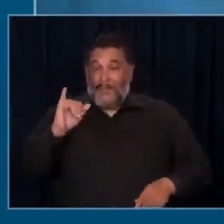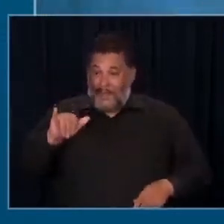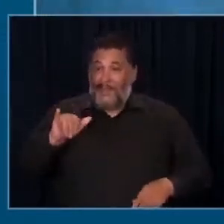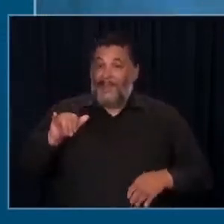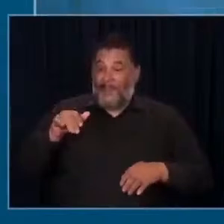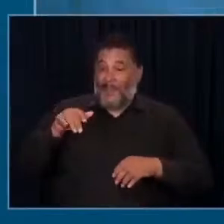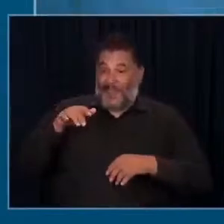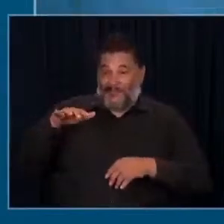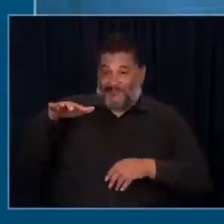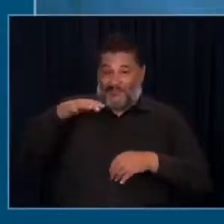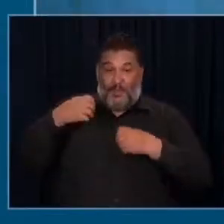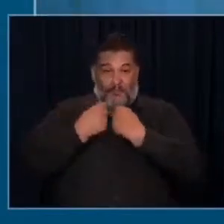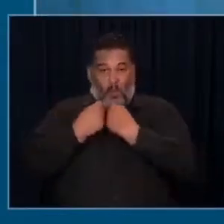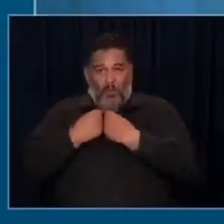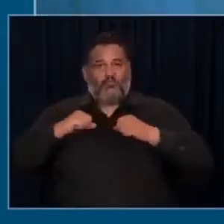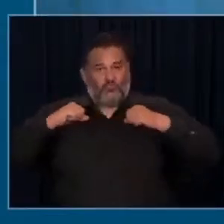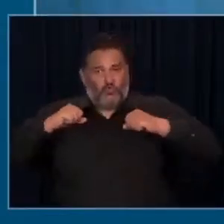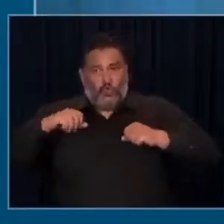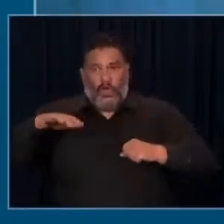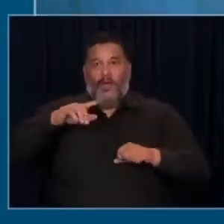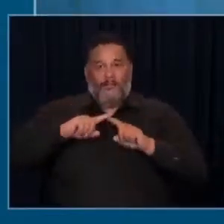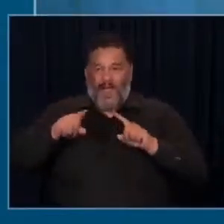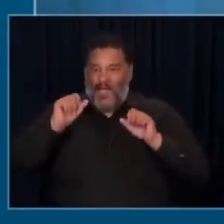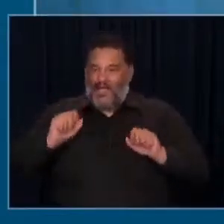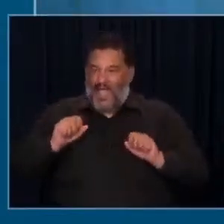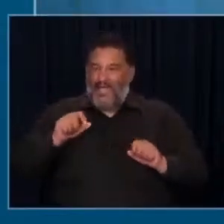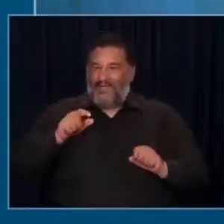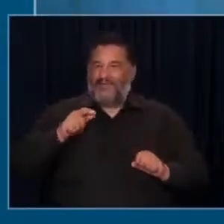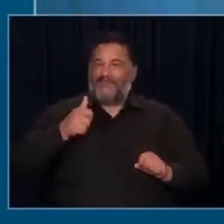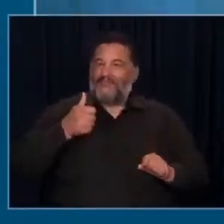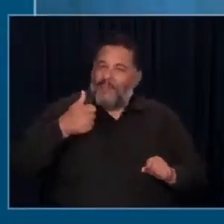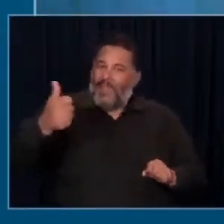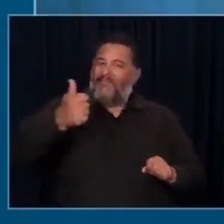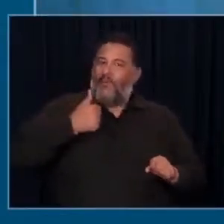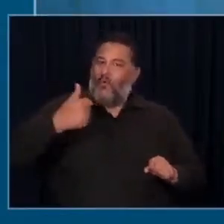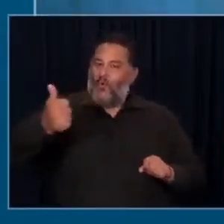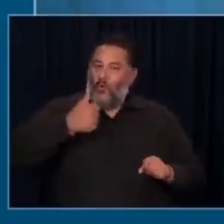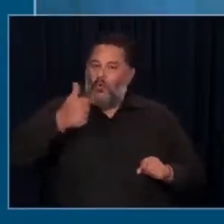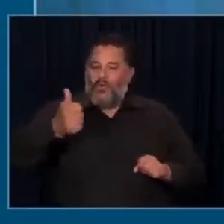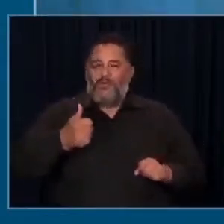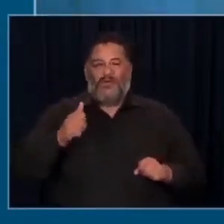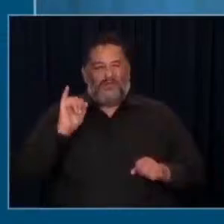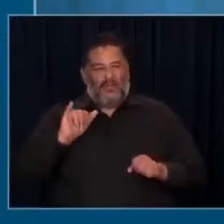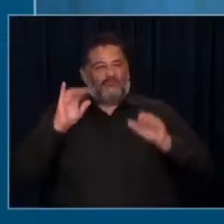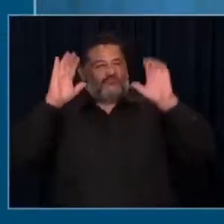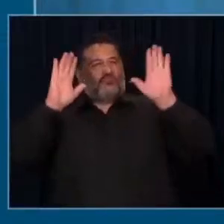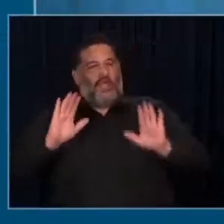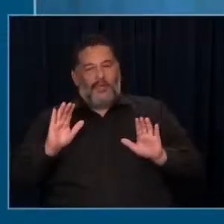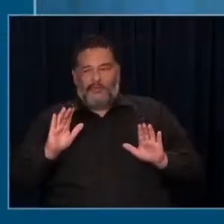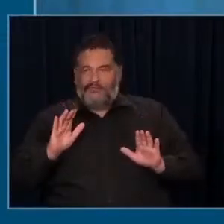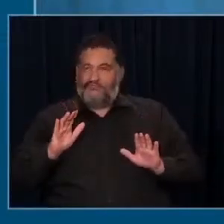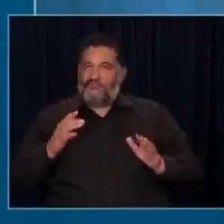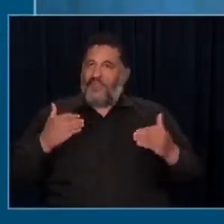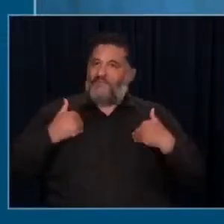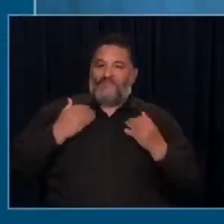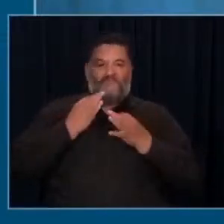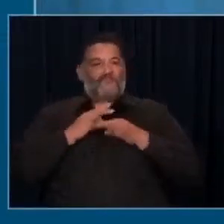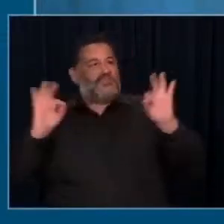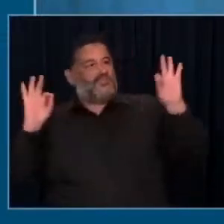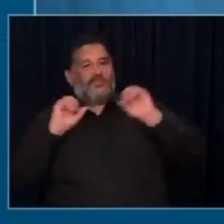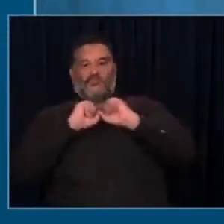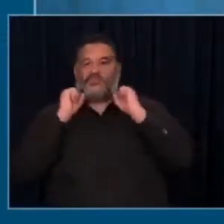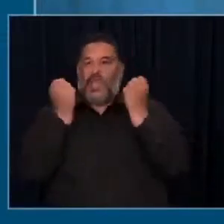are able to go back and forth. This is the great thing about having a free society here